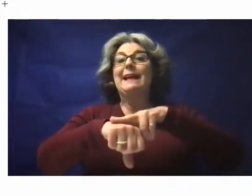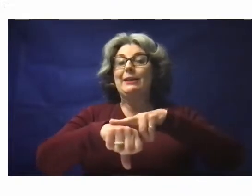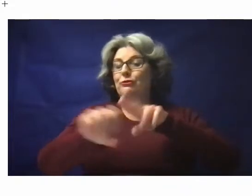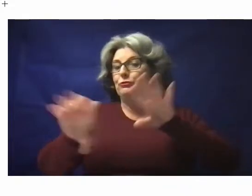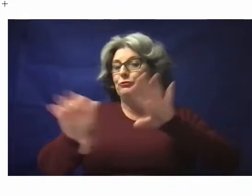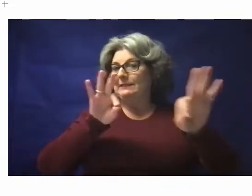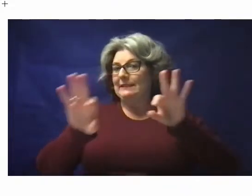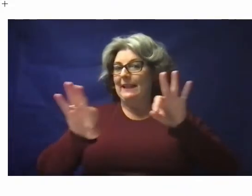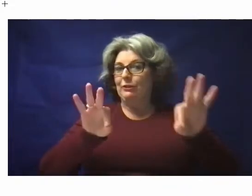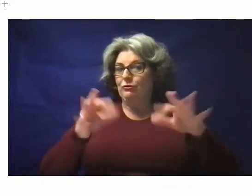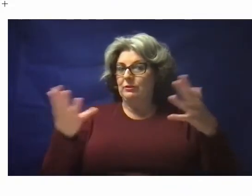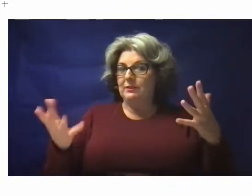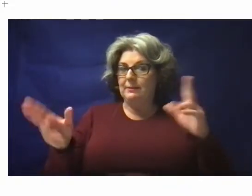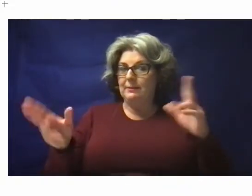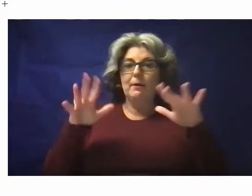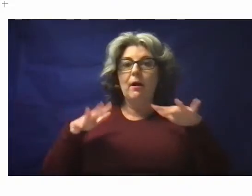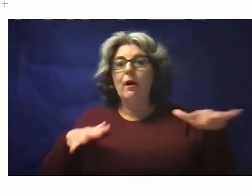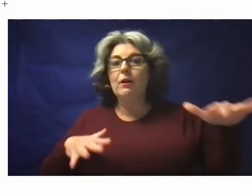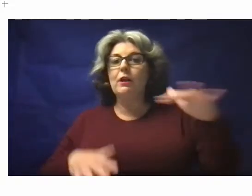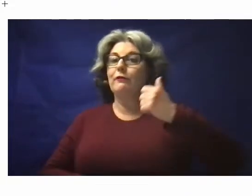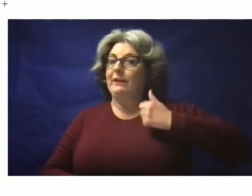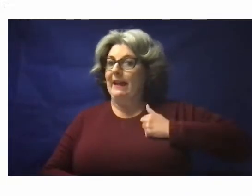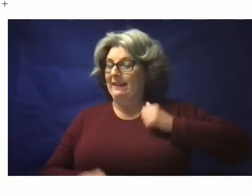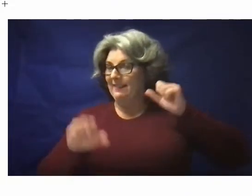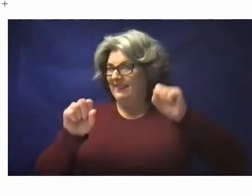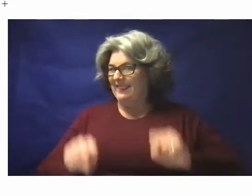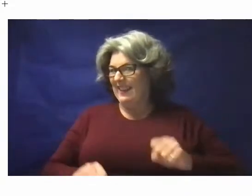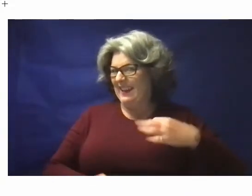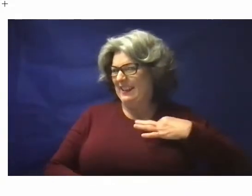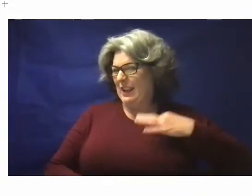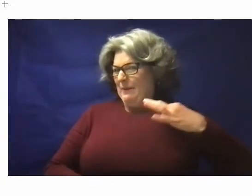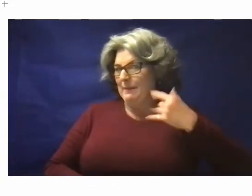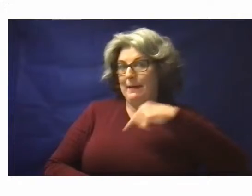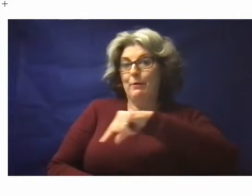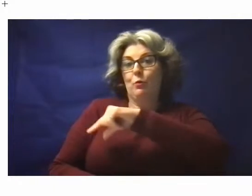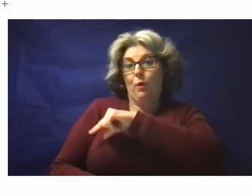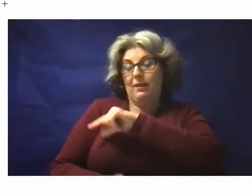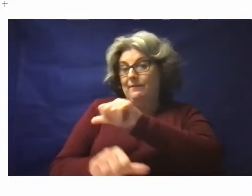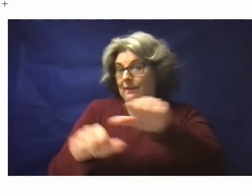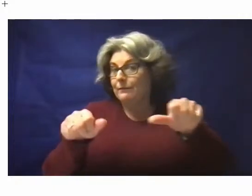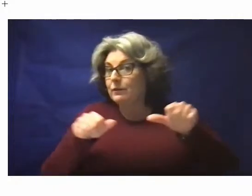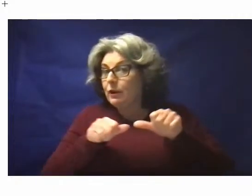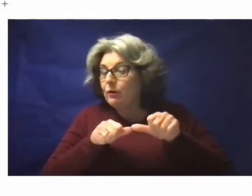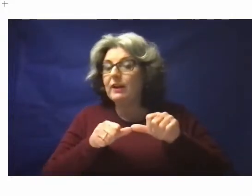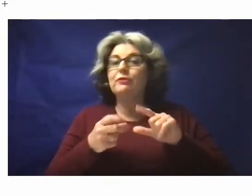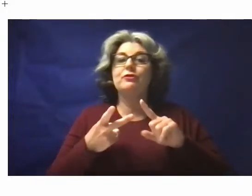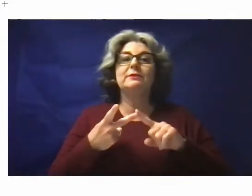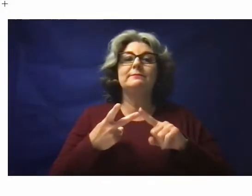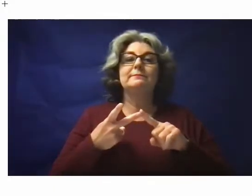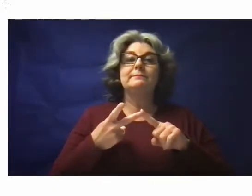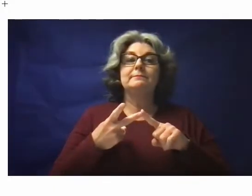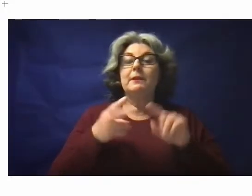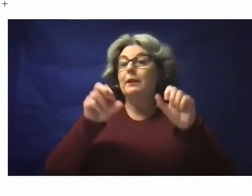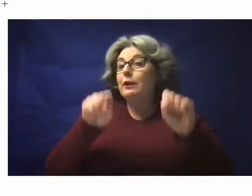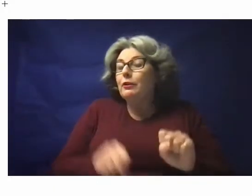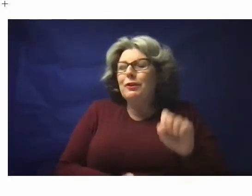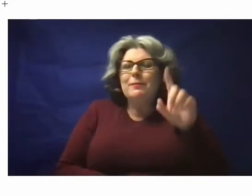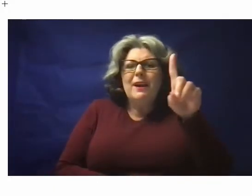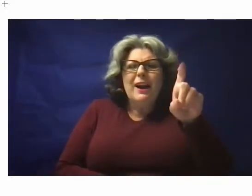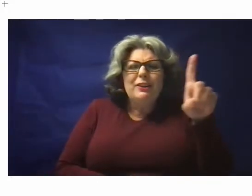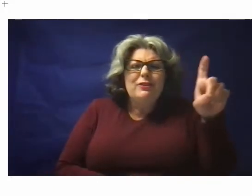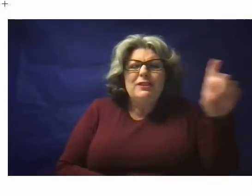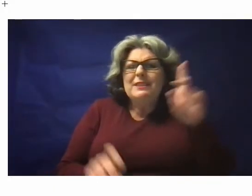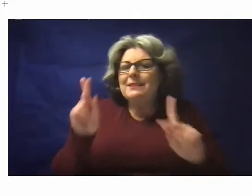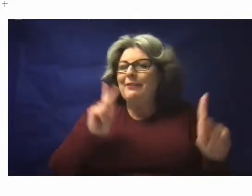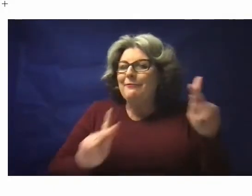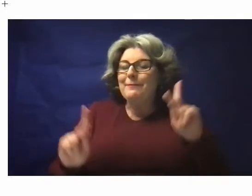means people from all over Canada can apply, may qualify for location, and it could be hundreds and hundreds of people. If it's